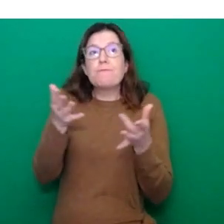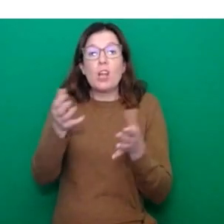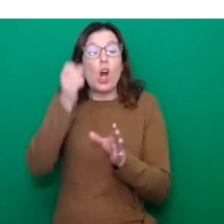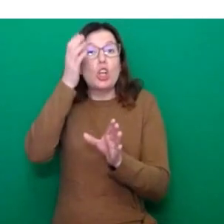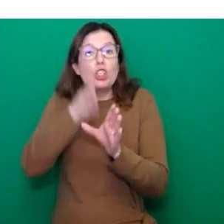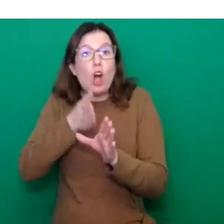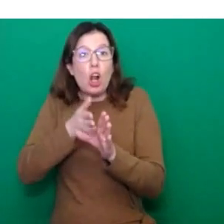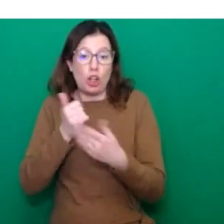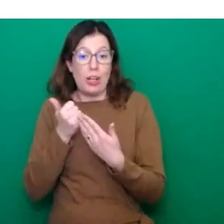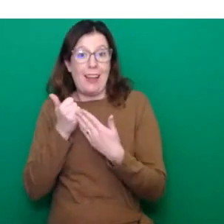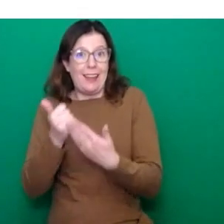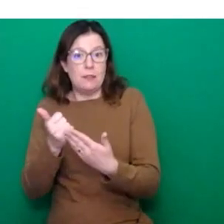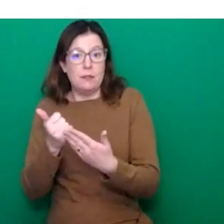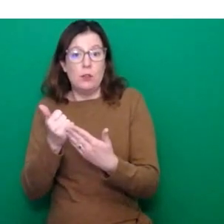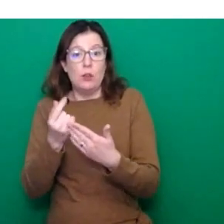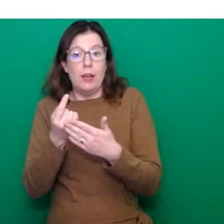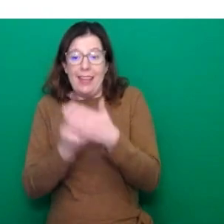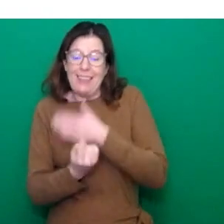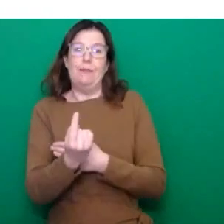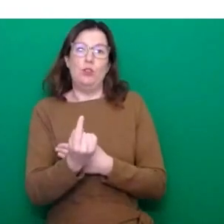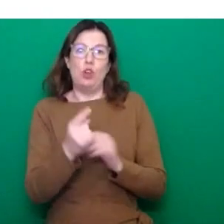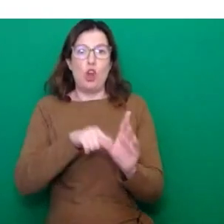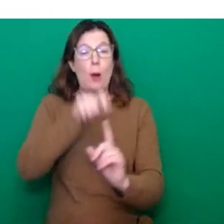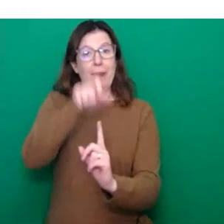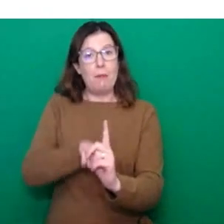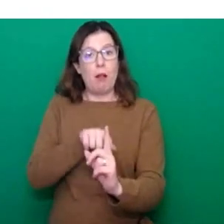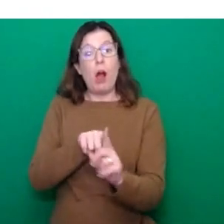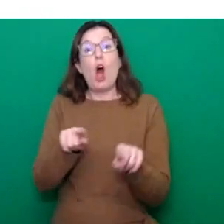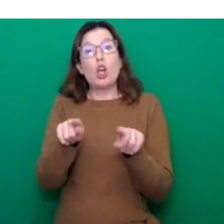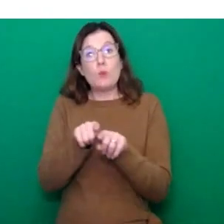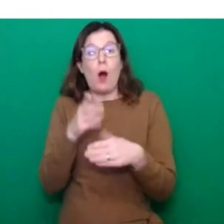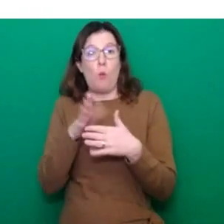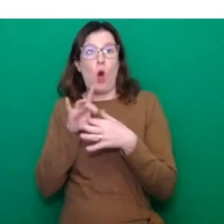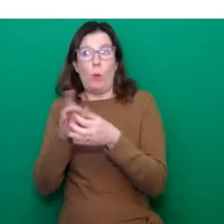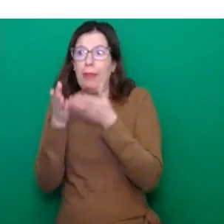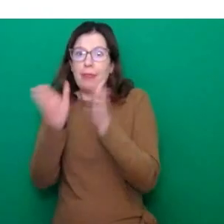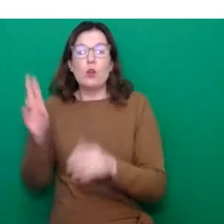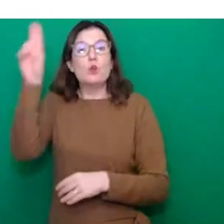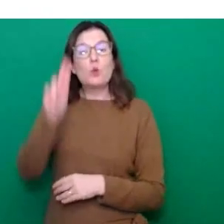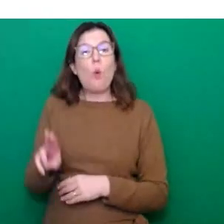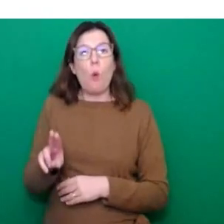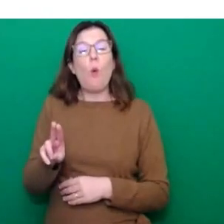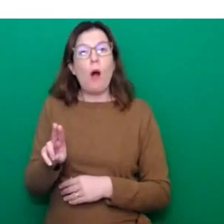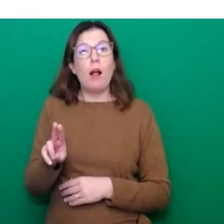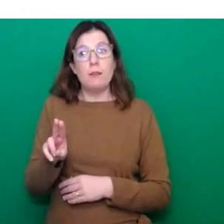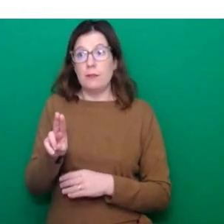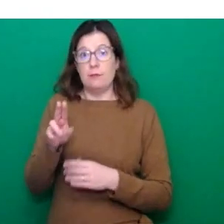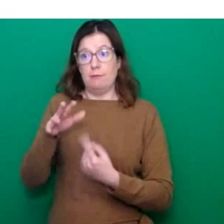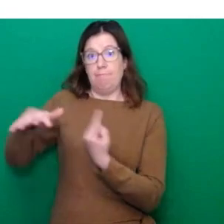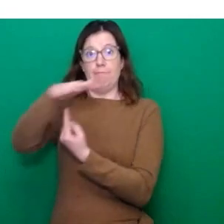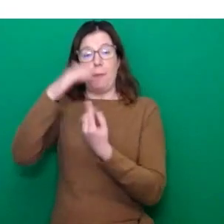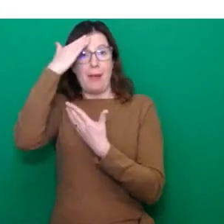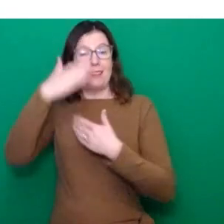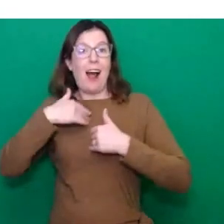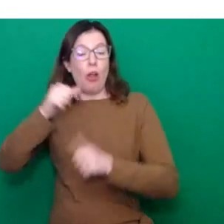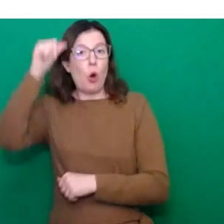psychological interventions to individual young people, but also working with schools to think more generally about mental health awareness and